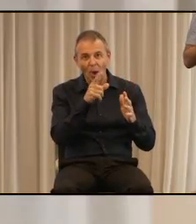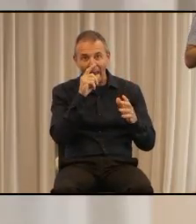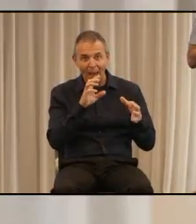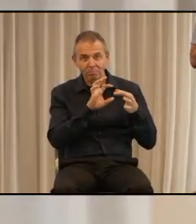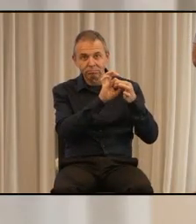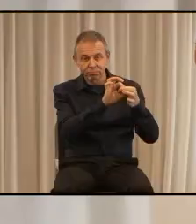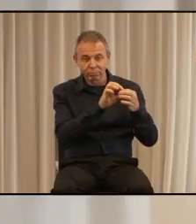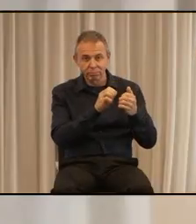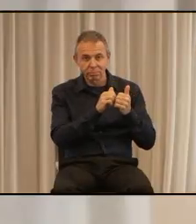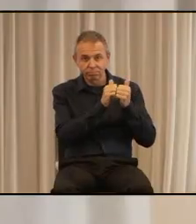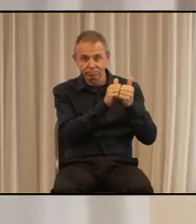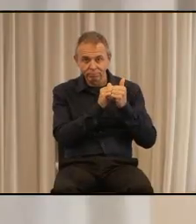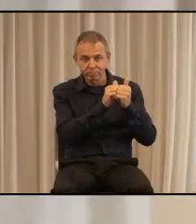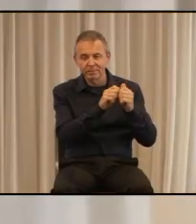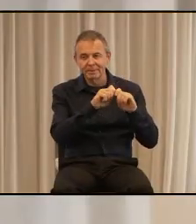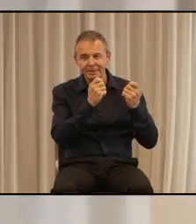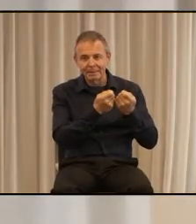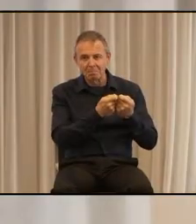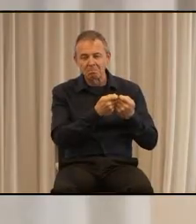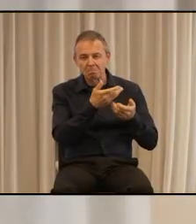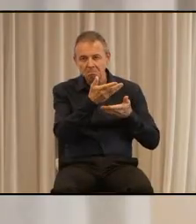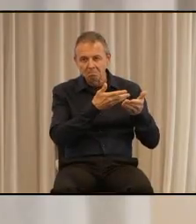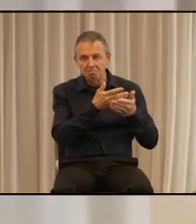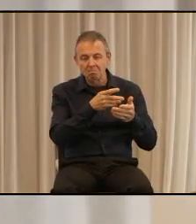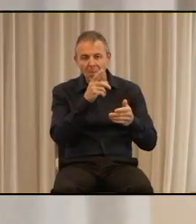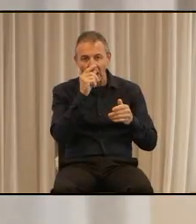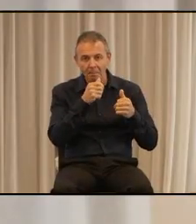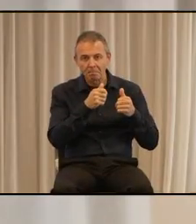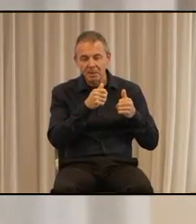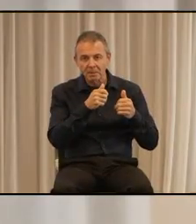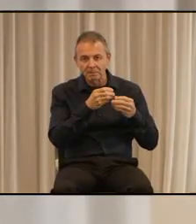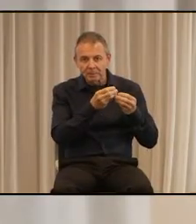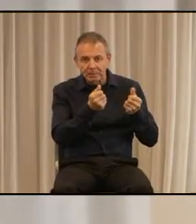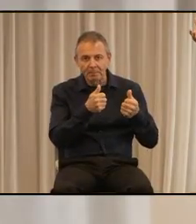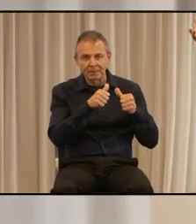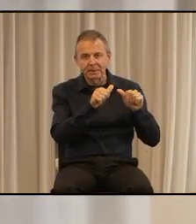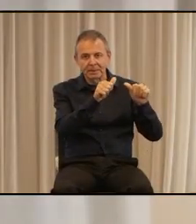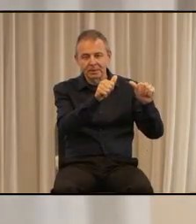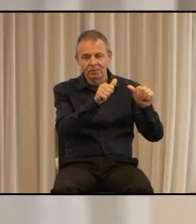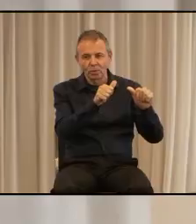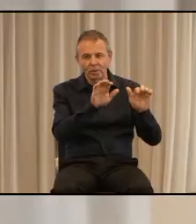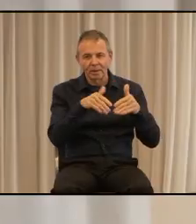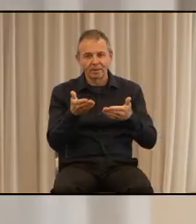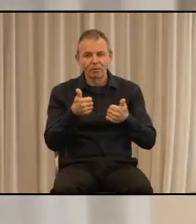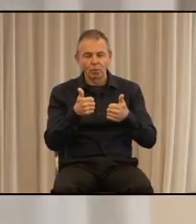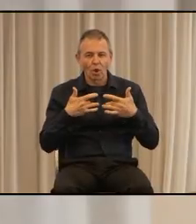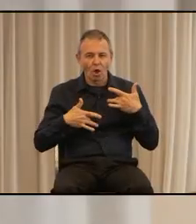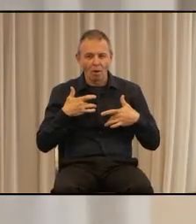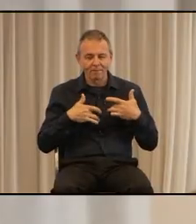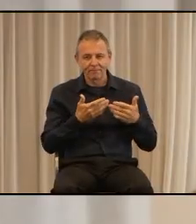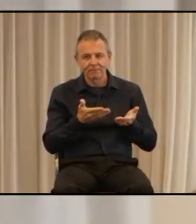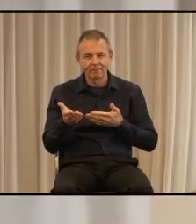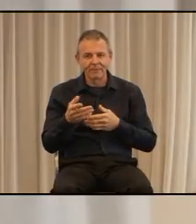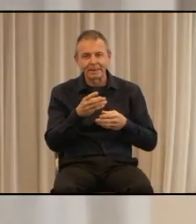where people have worked together with some sort of institution for a good life. And then some things